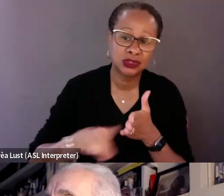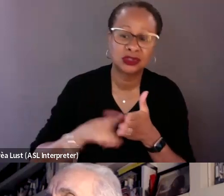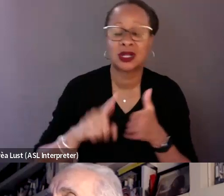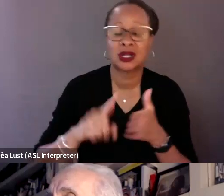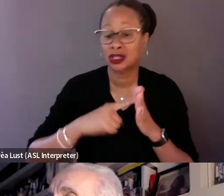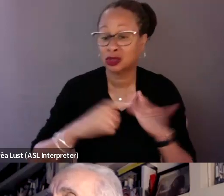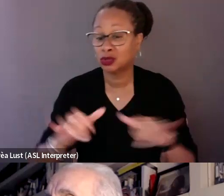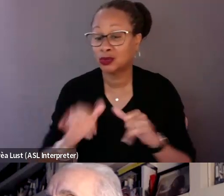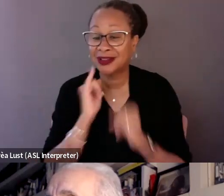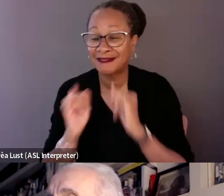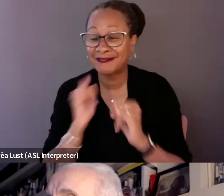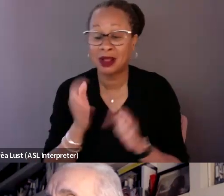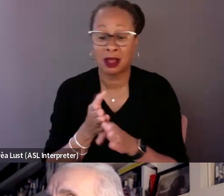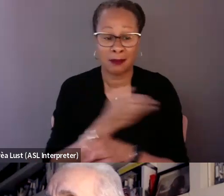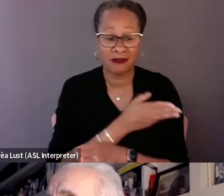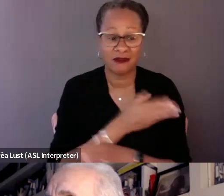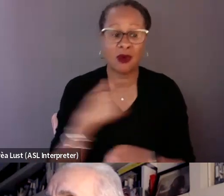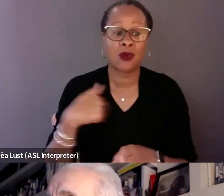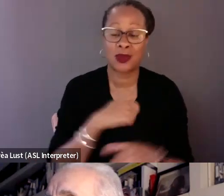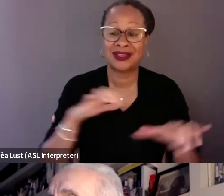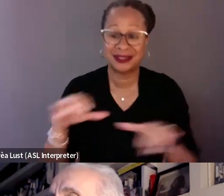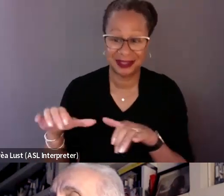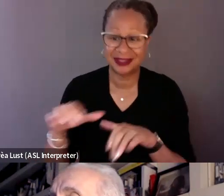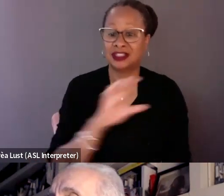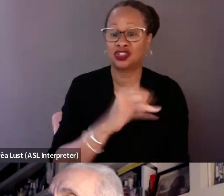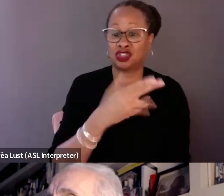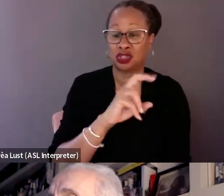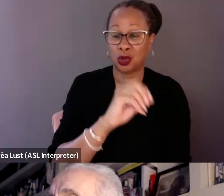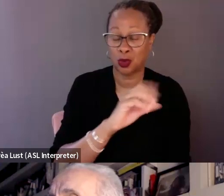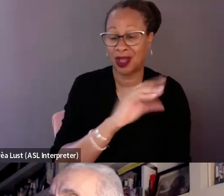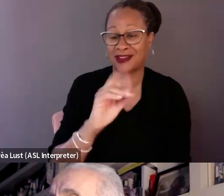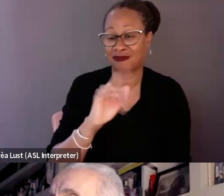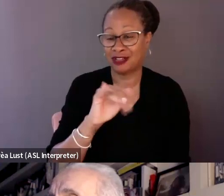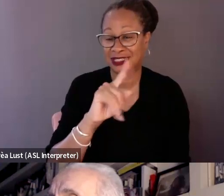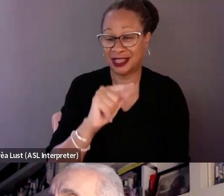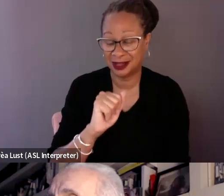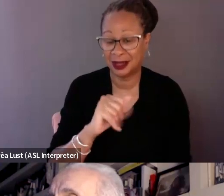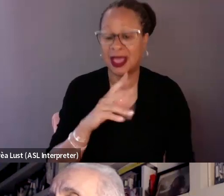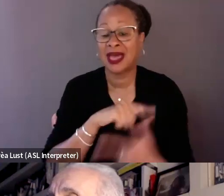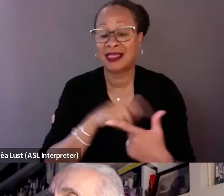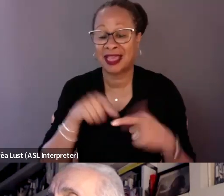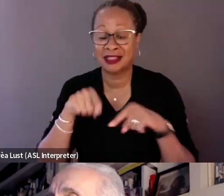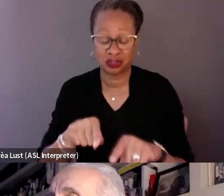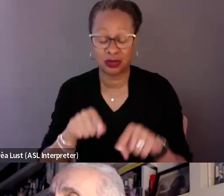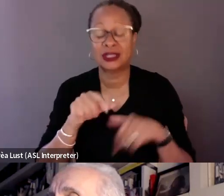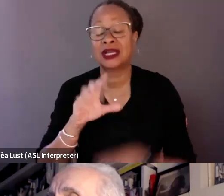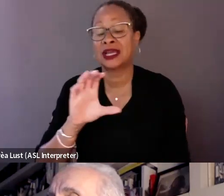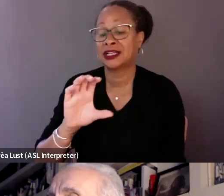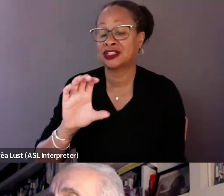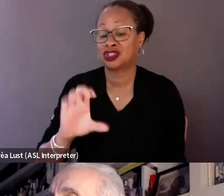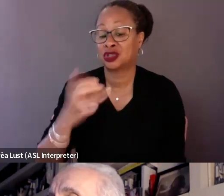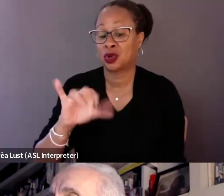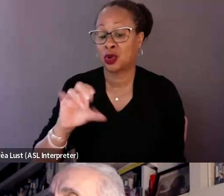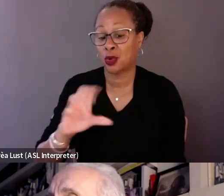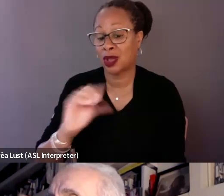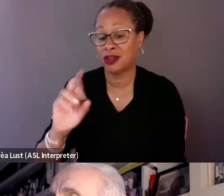interviews before we did Chico and Rita. And then during Chico and Rita